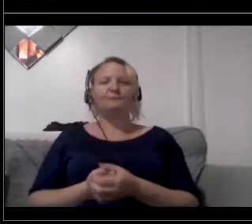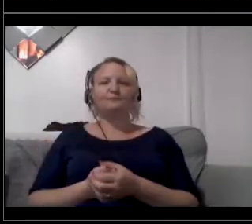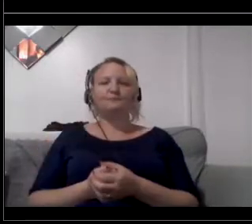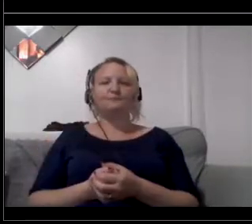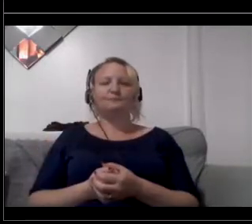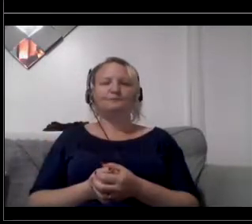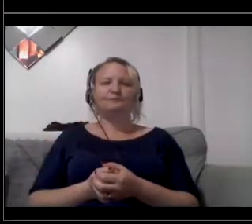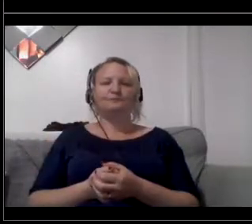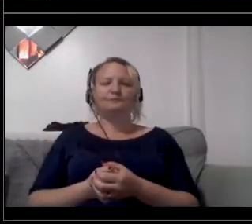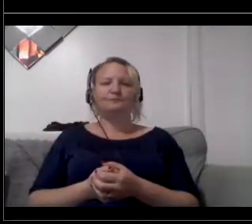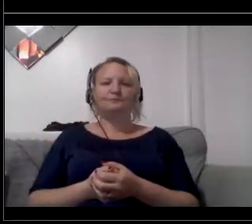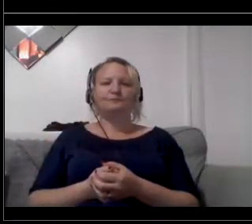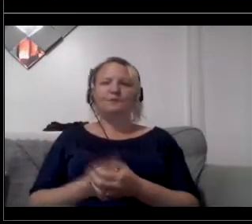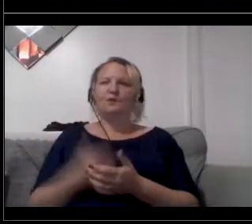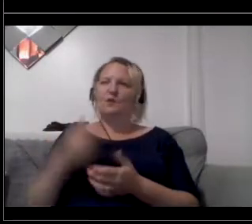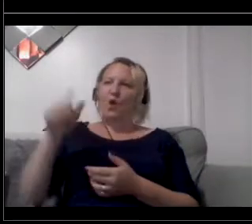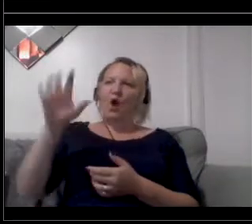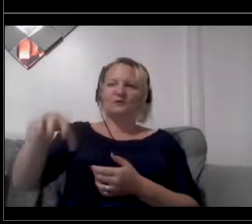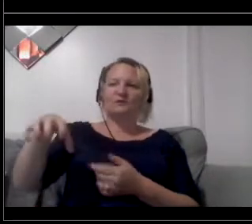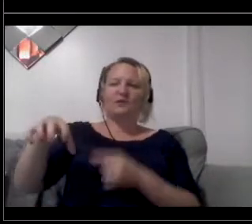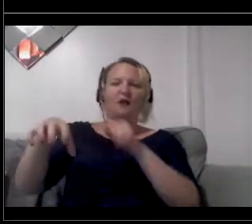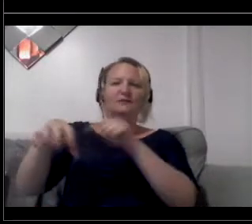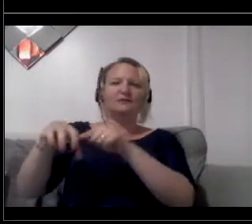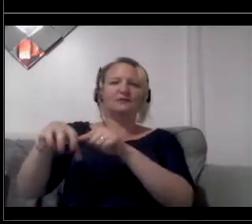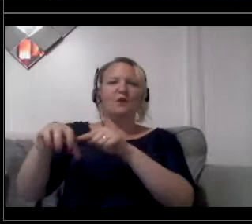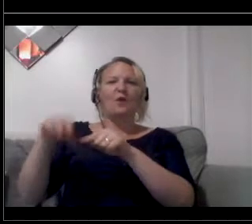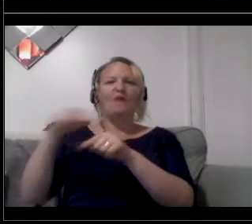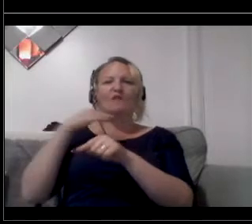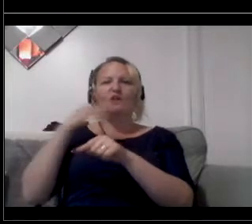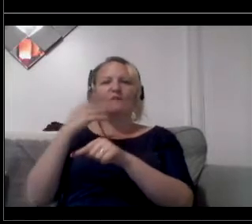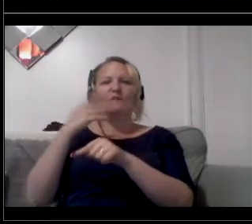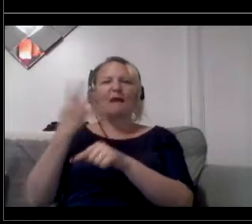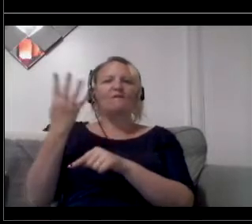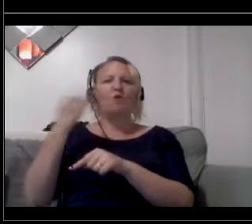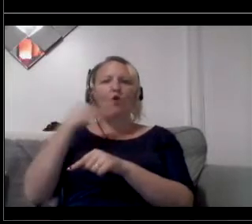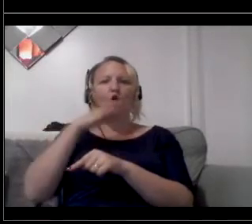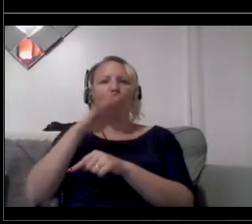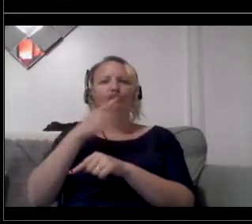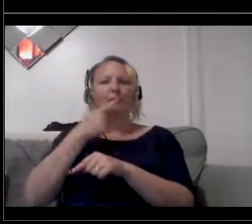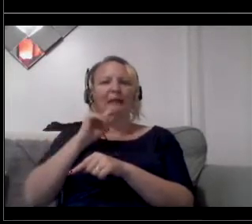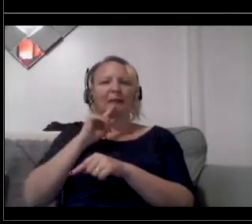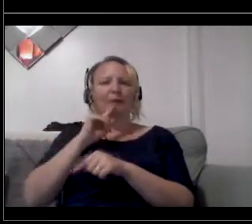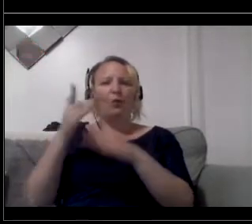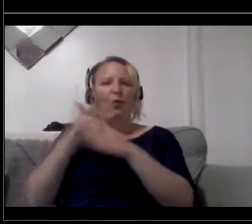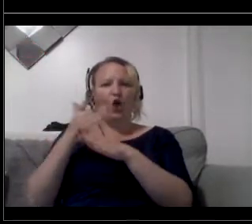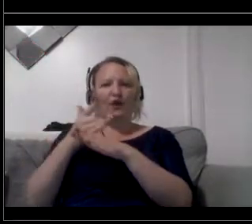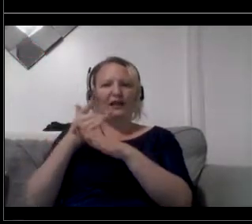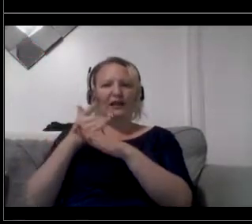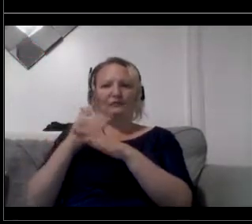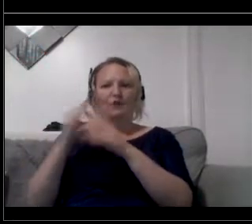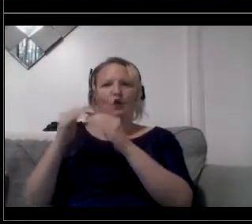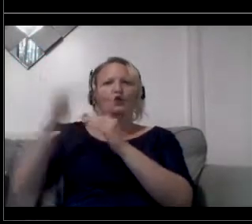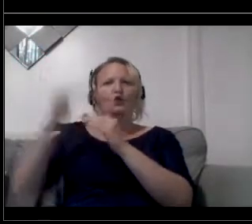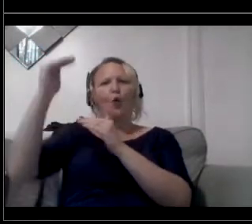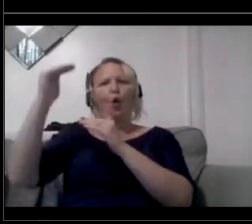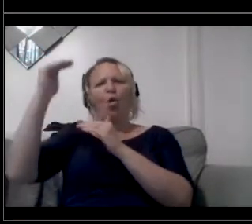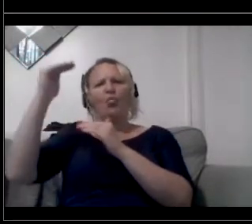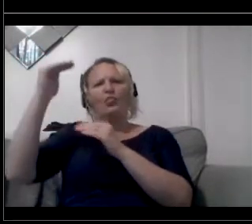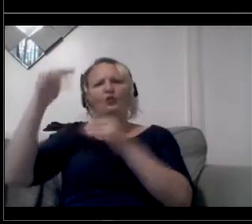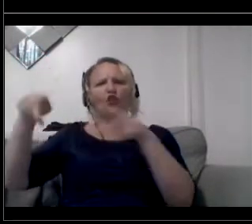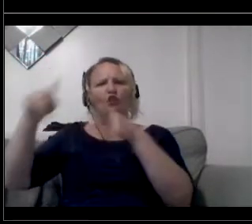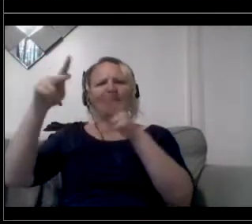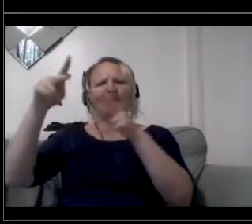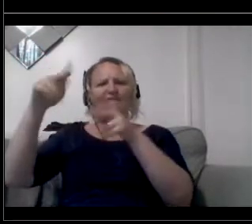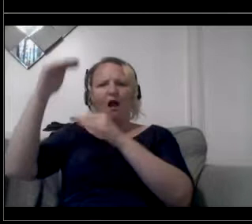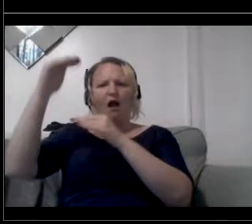for approximately 400 workers north of the river, plus accommodation for around about 80